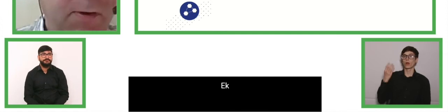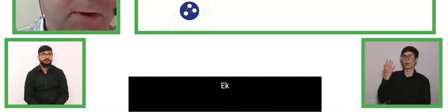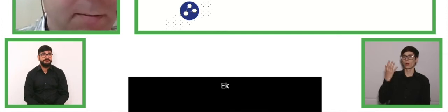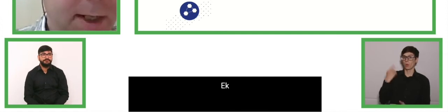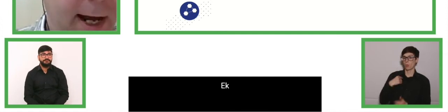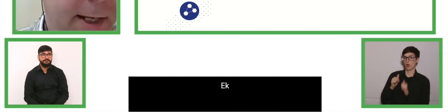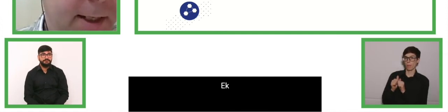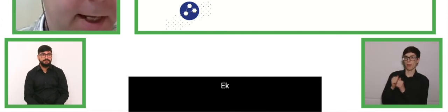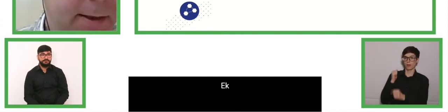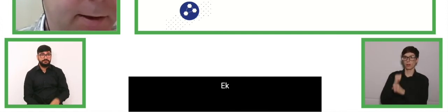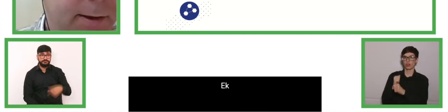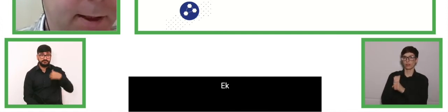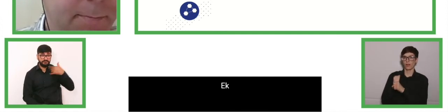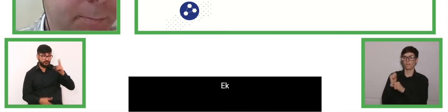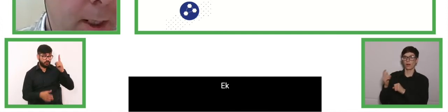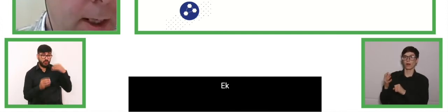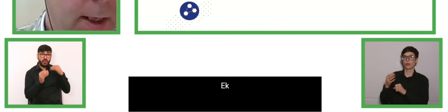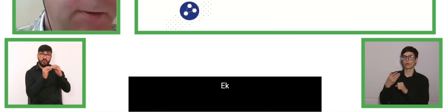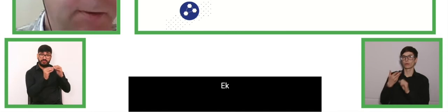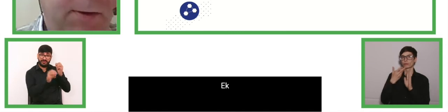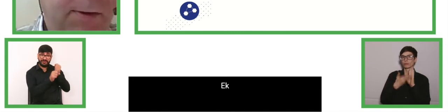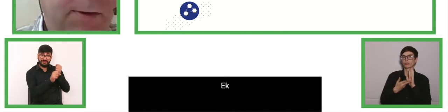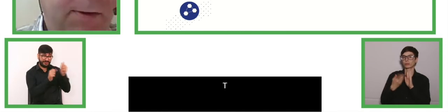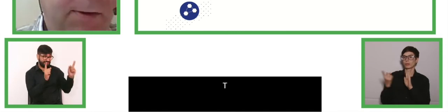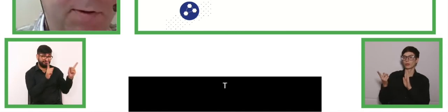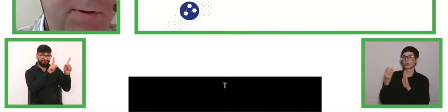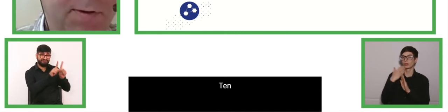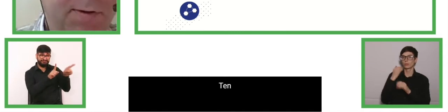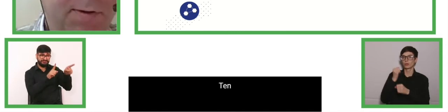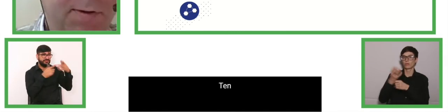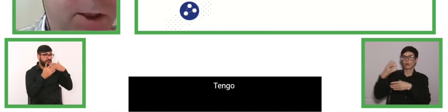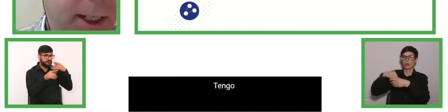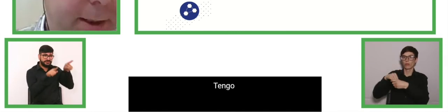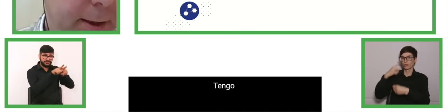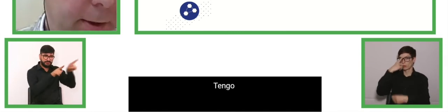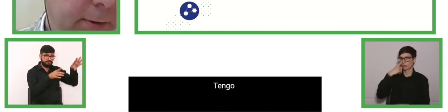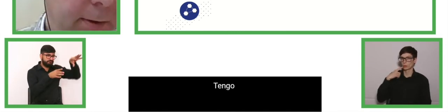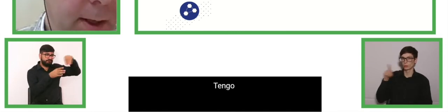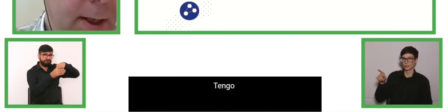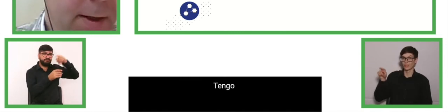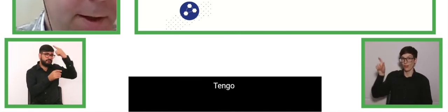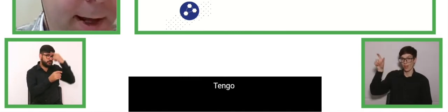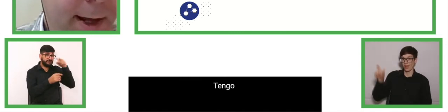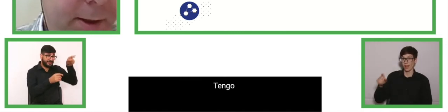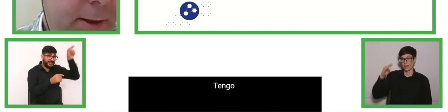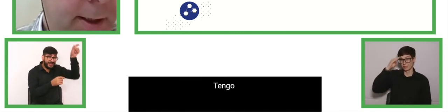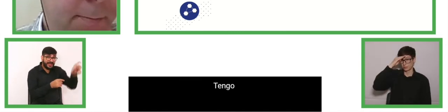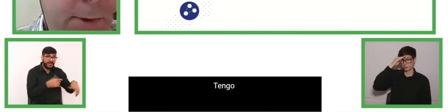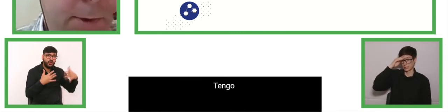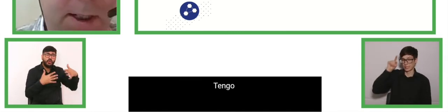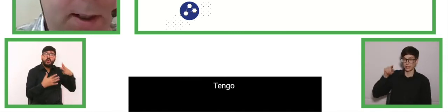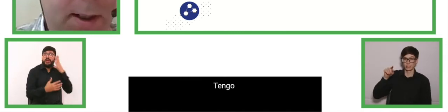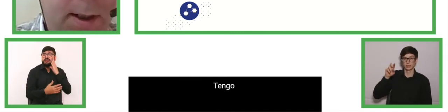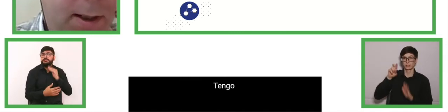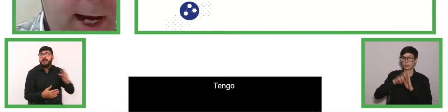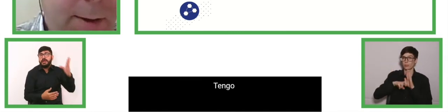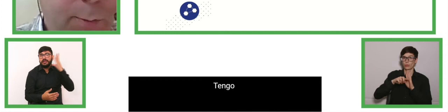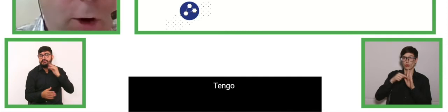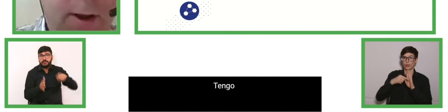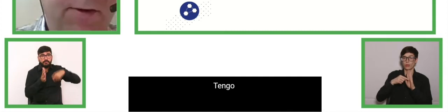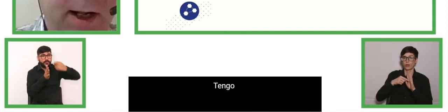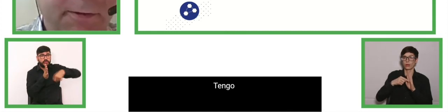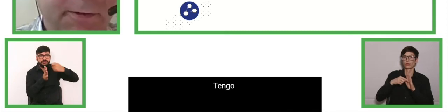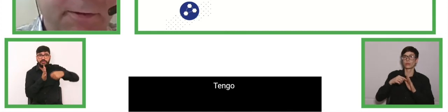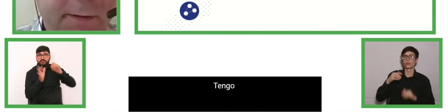a museum guide, and his experience on the project is that he got